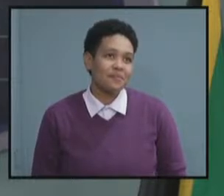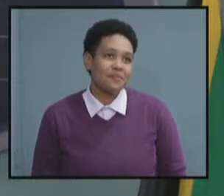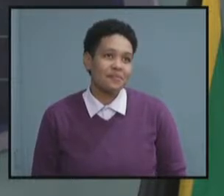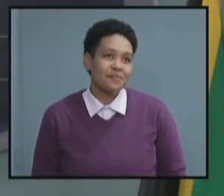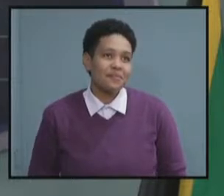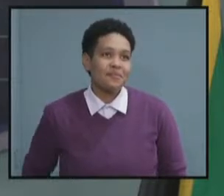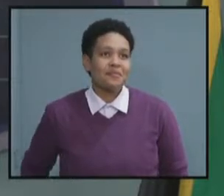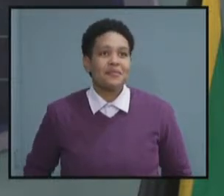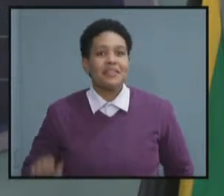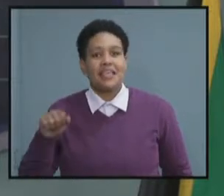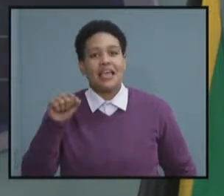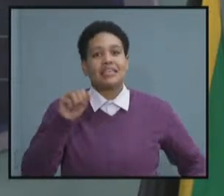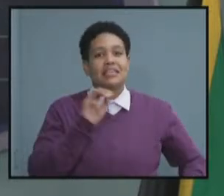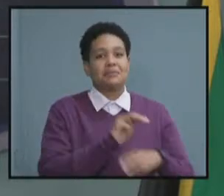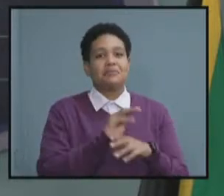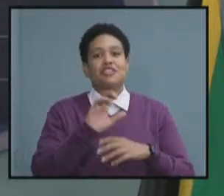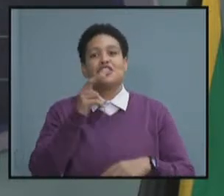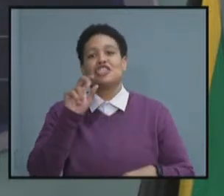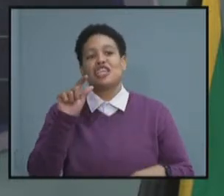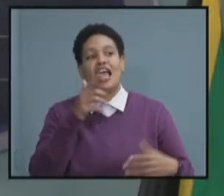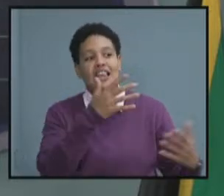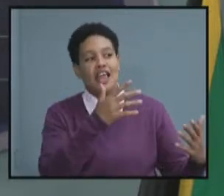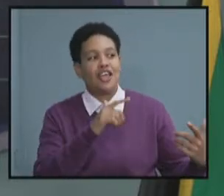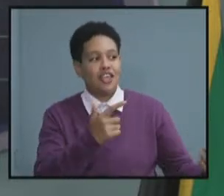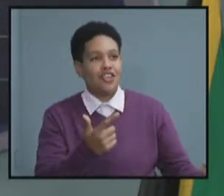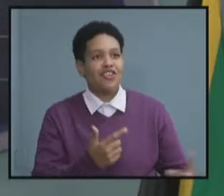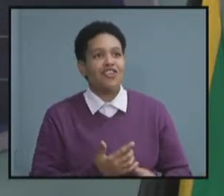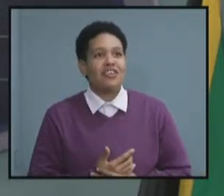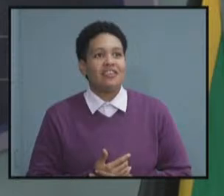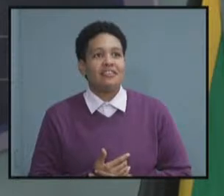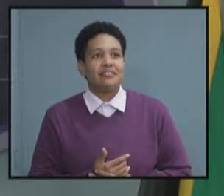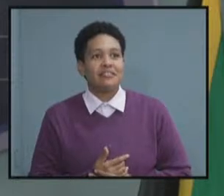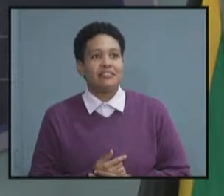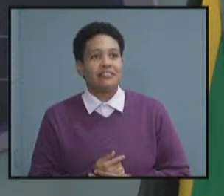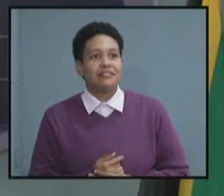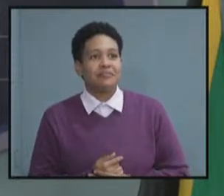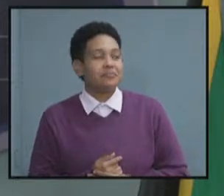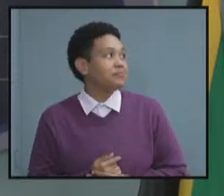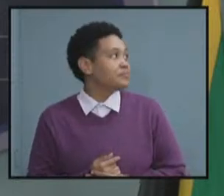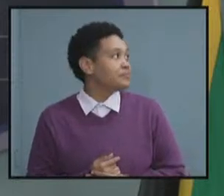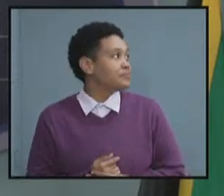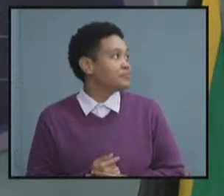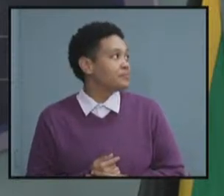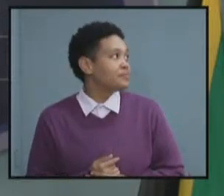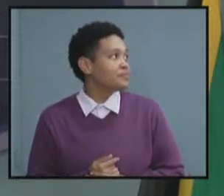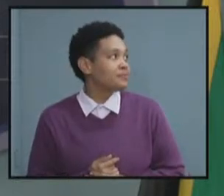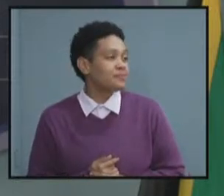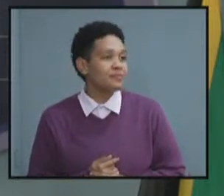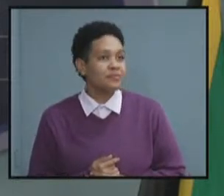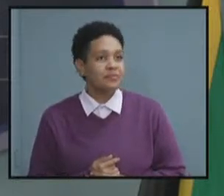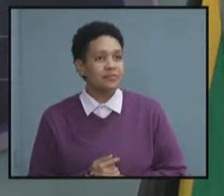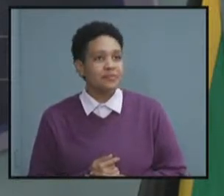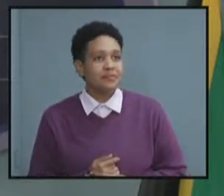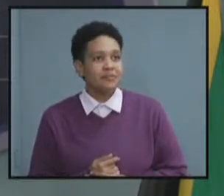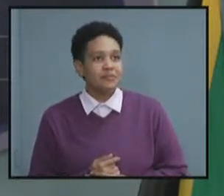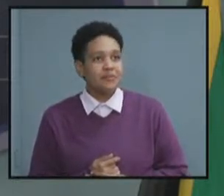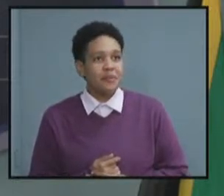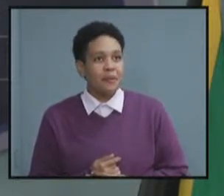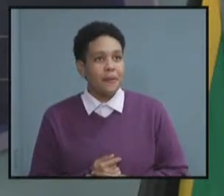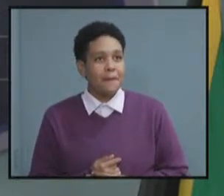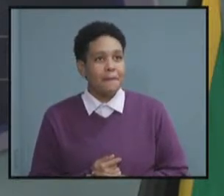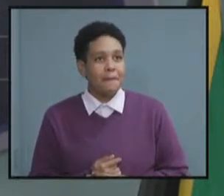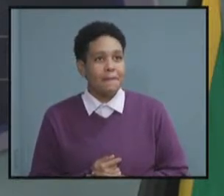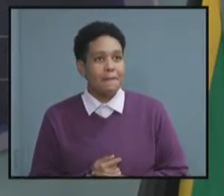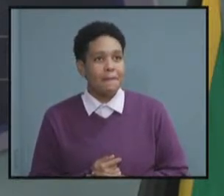Yes, Minister Chang is here. Okay, so Minister Chang, I had put in an access to